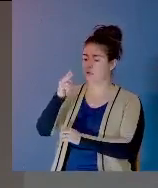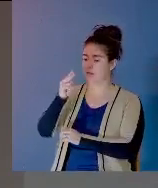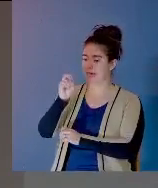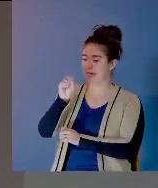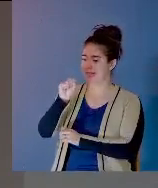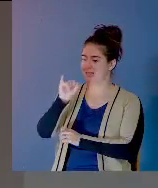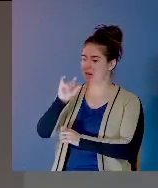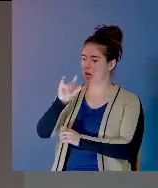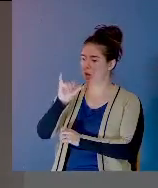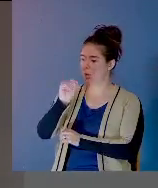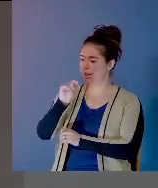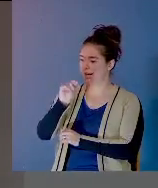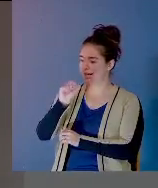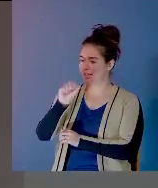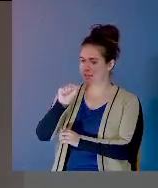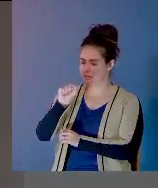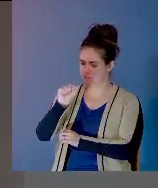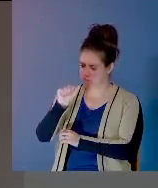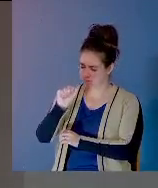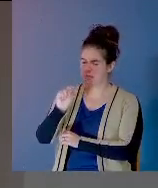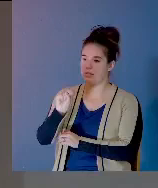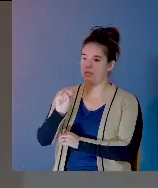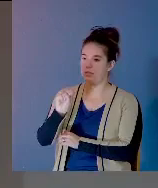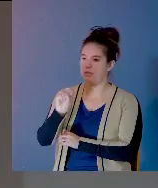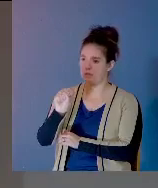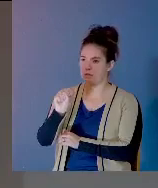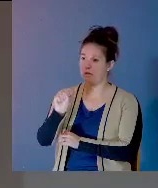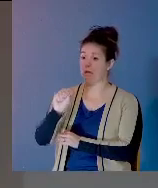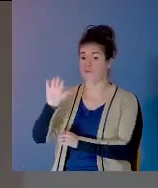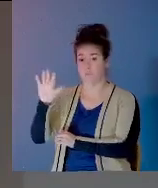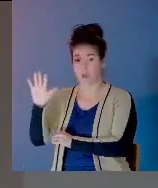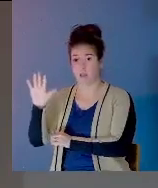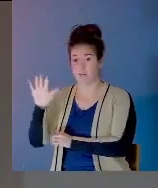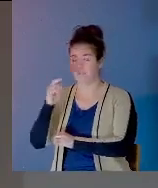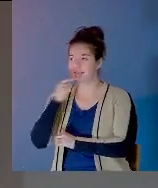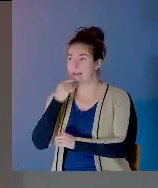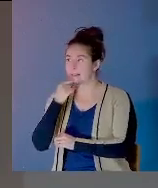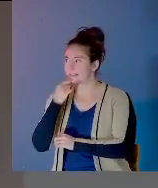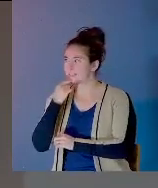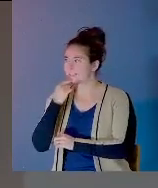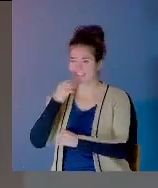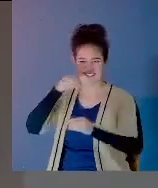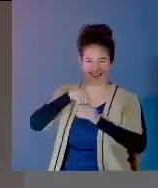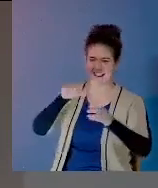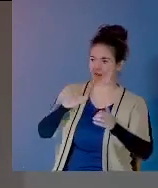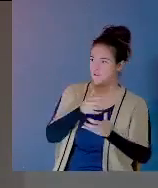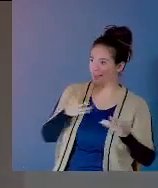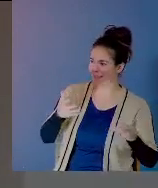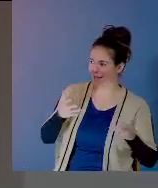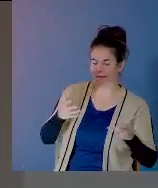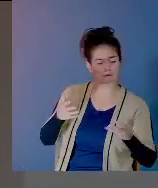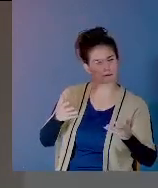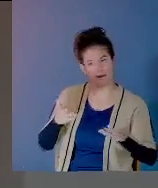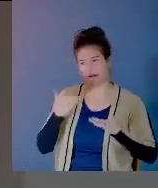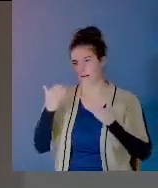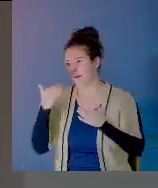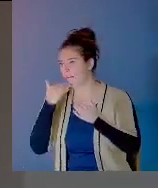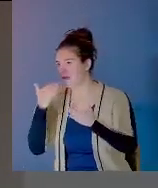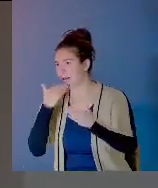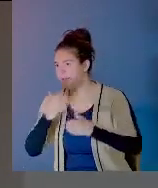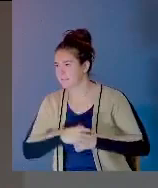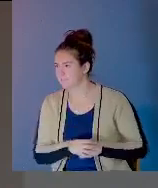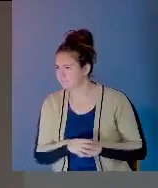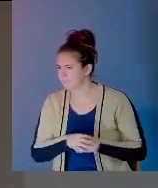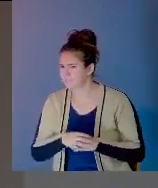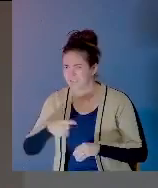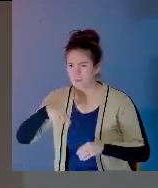Paul wrote these words to a church just like ours. He says, in everything, give thanks. As believers, we often